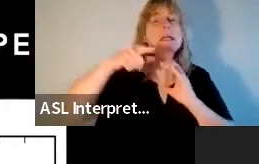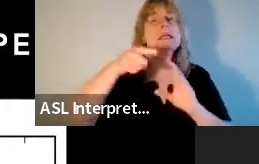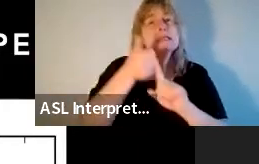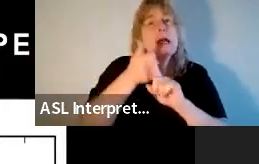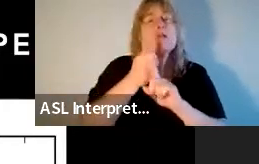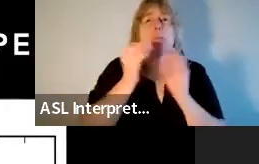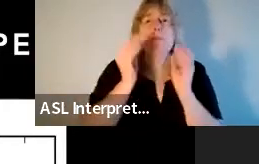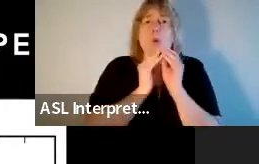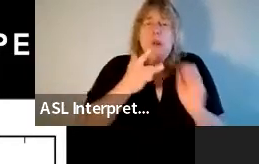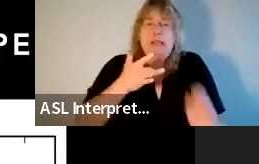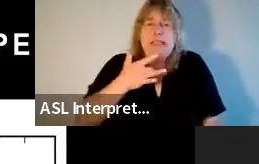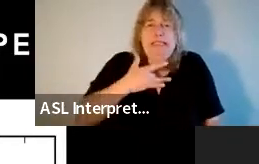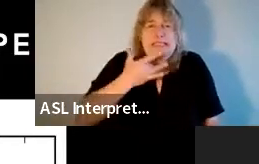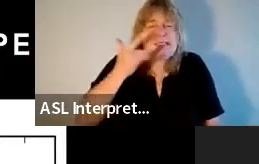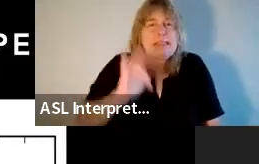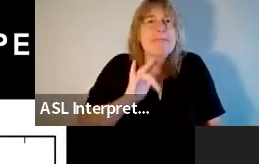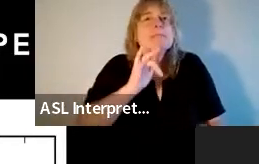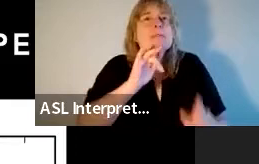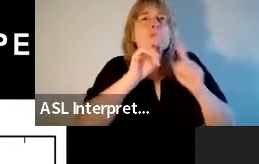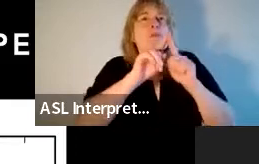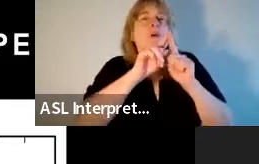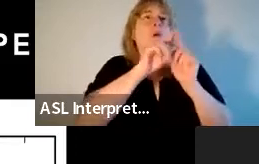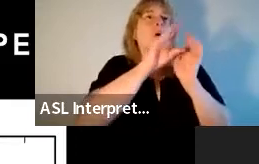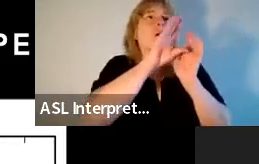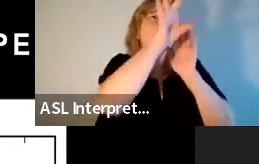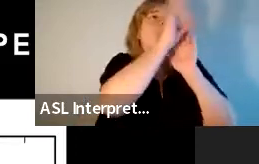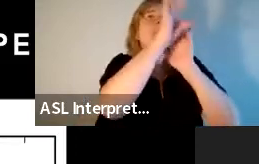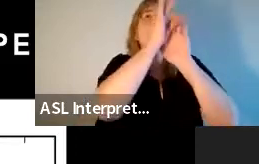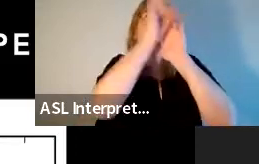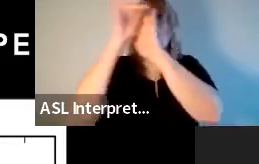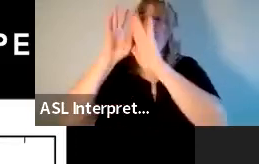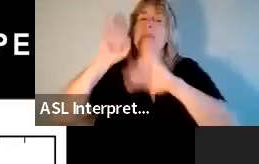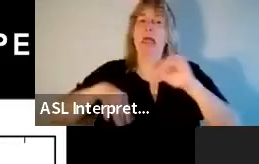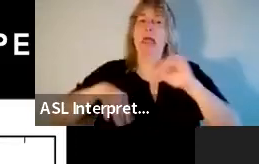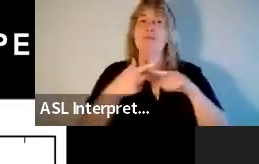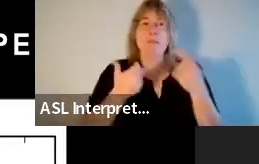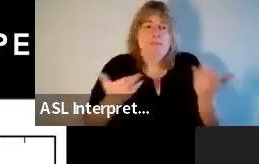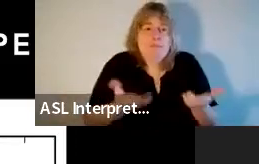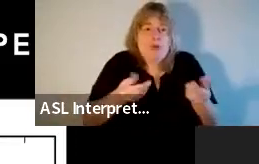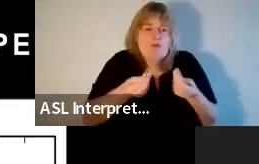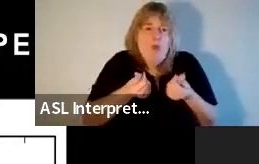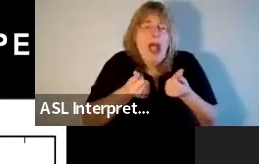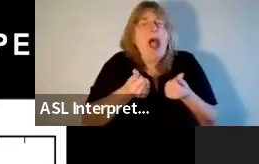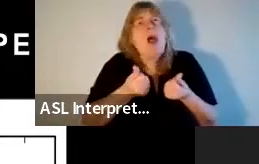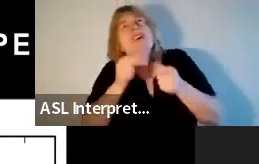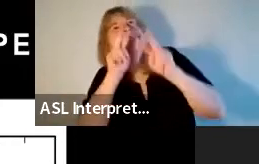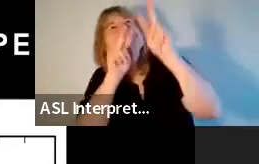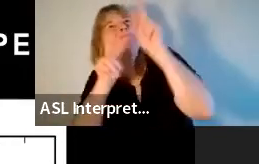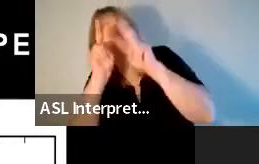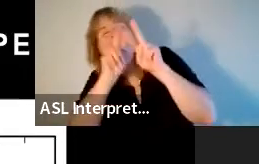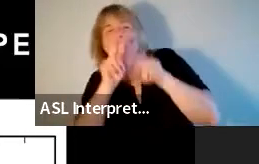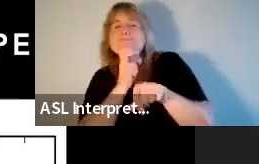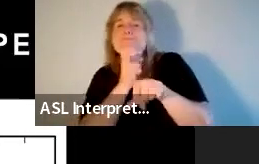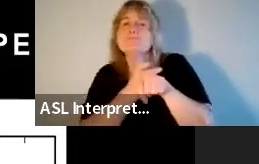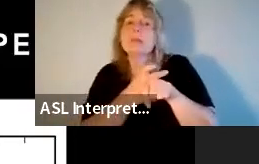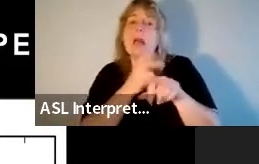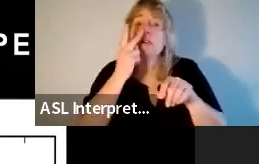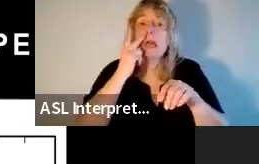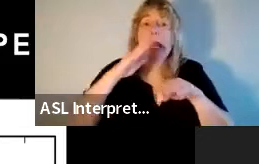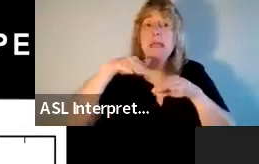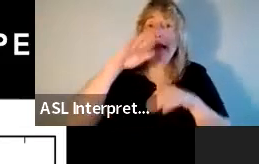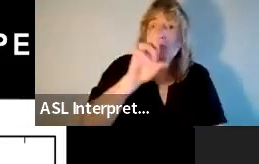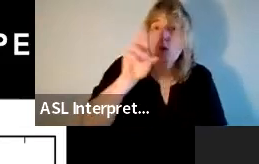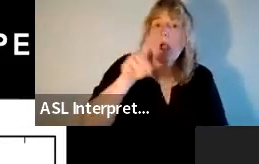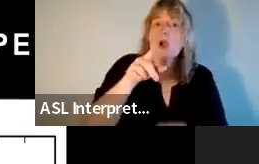we can do from the ground. In the top right, I'm showing the transmission of light through the Earth's